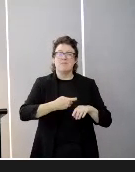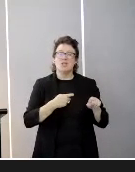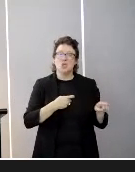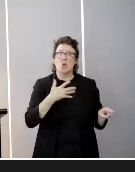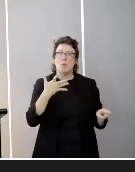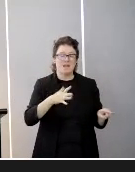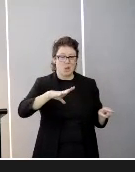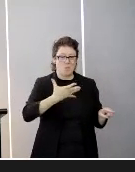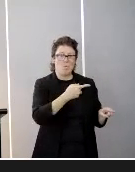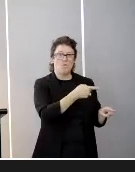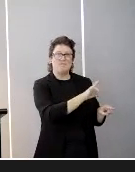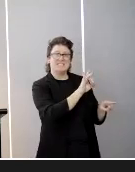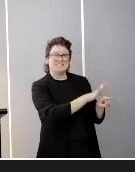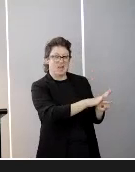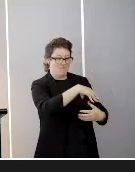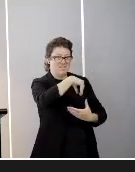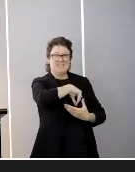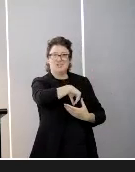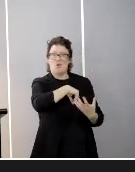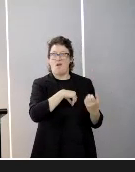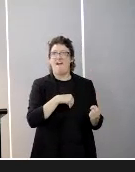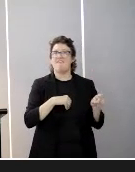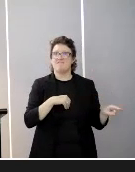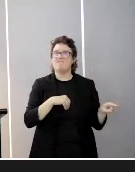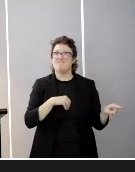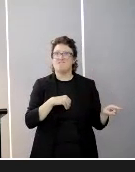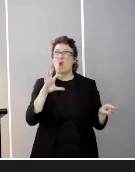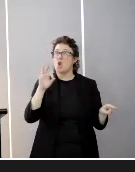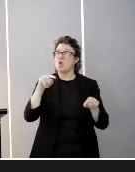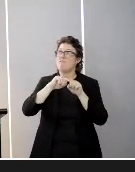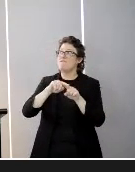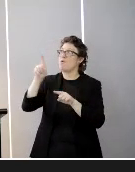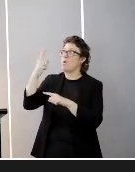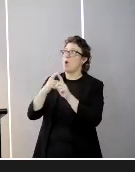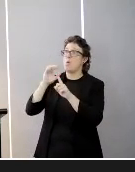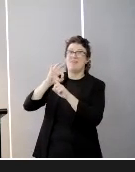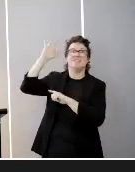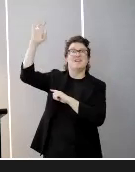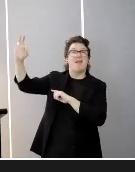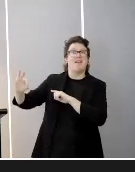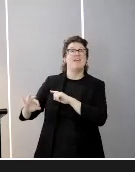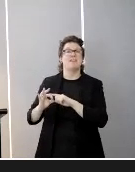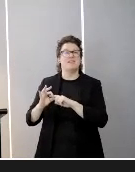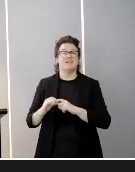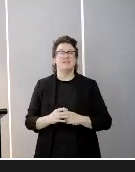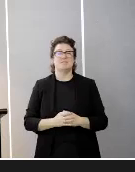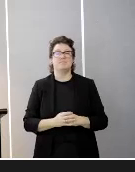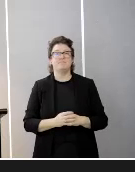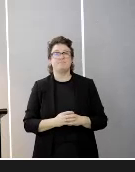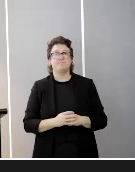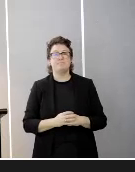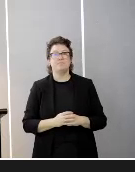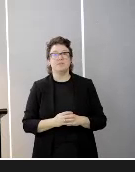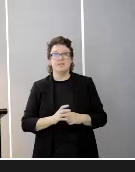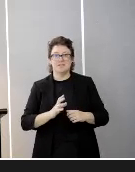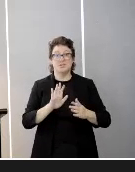plant has a clock or a series of clocks inside of it, kind of controlling its behavior. Next slide.